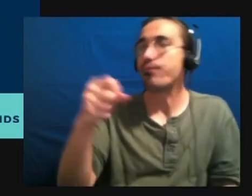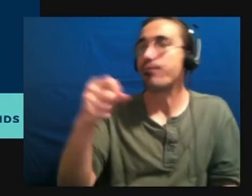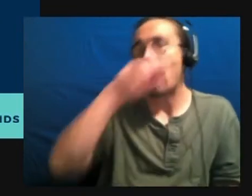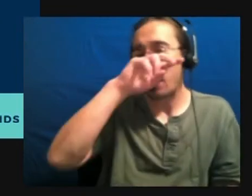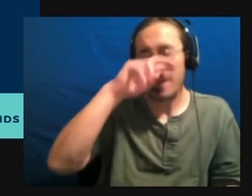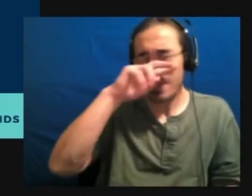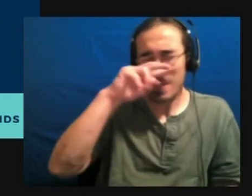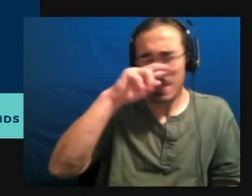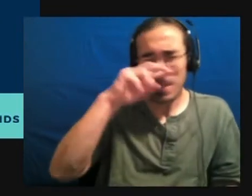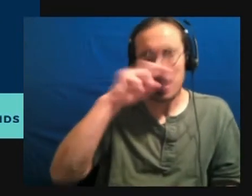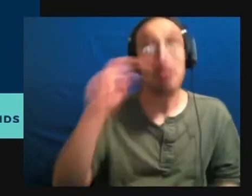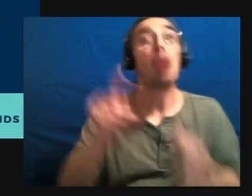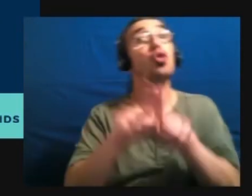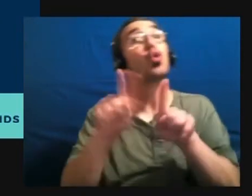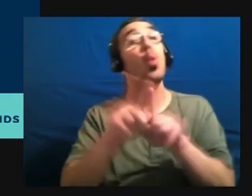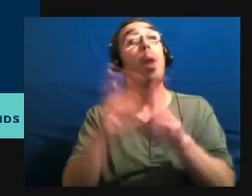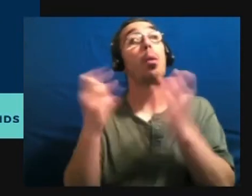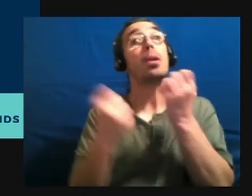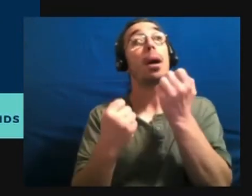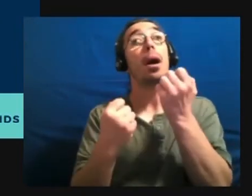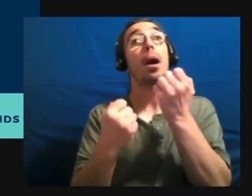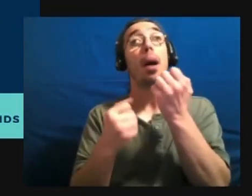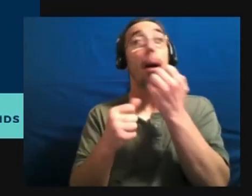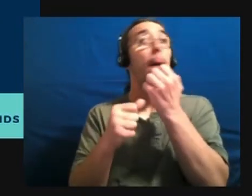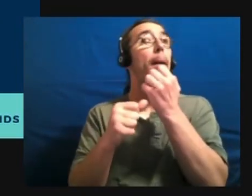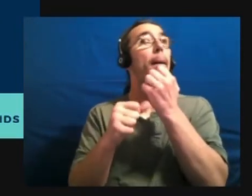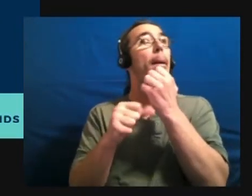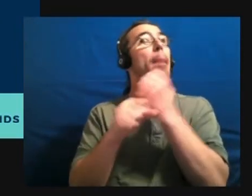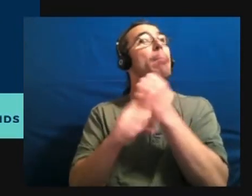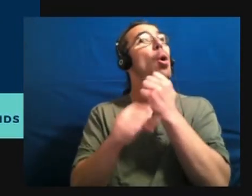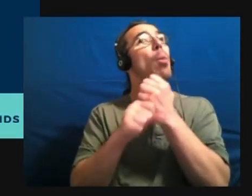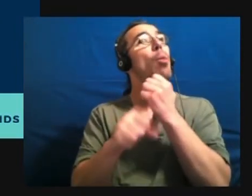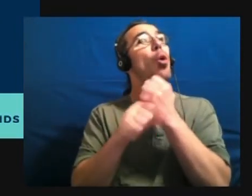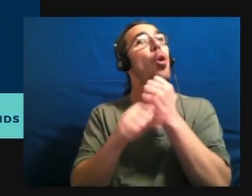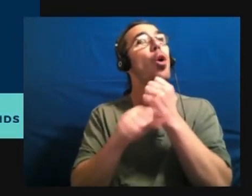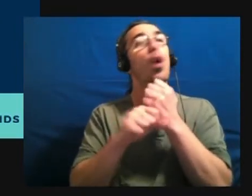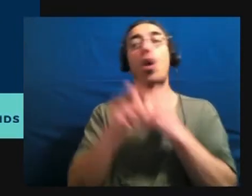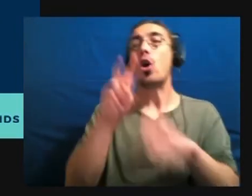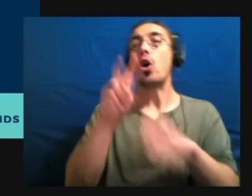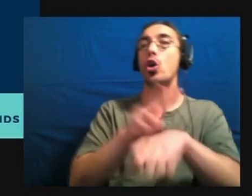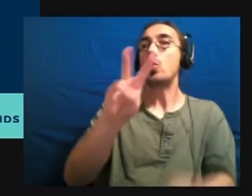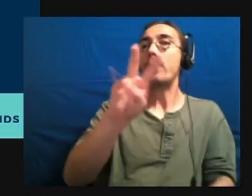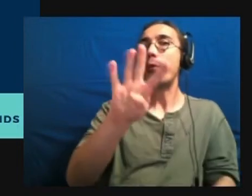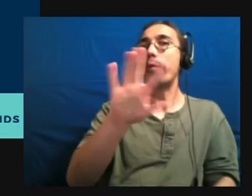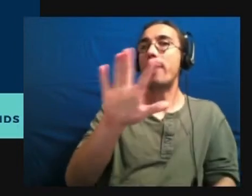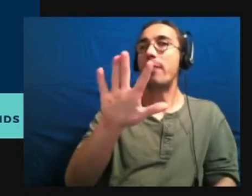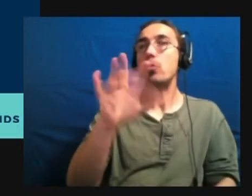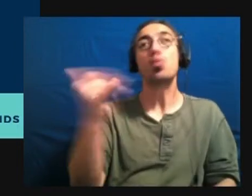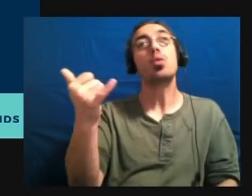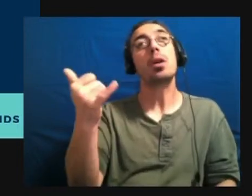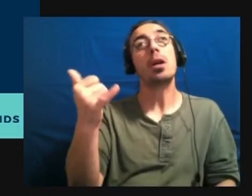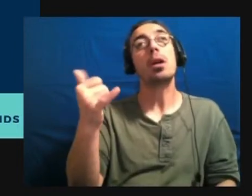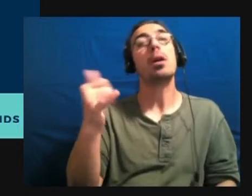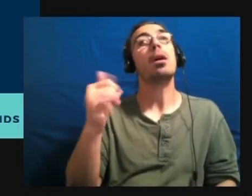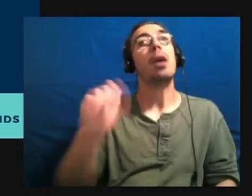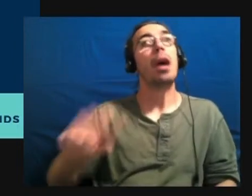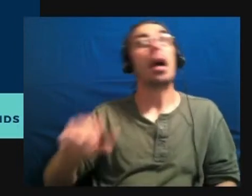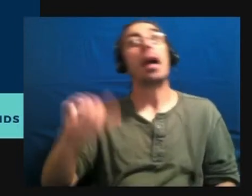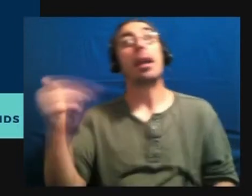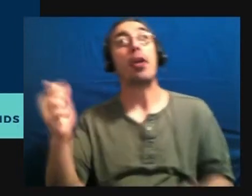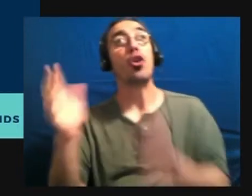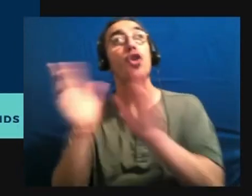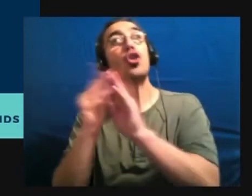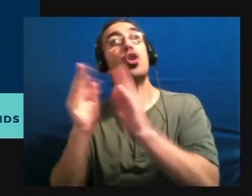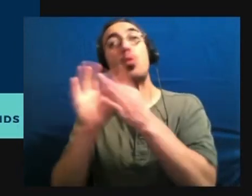to promote at 2:45 Eastern time today, there is another session that's